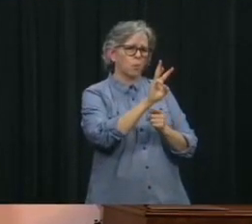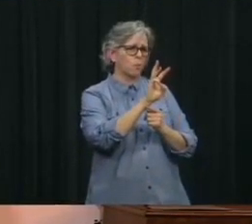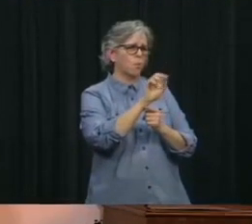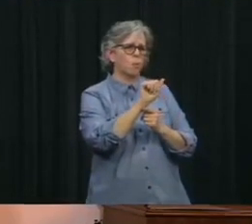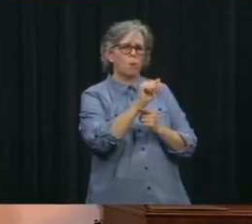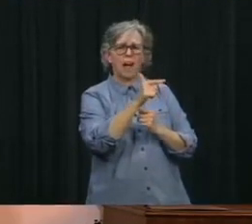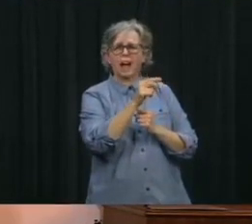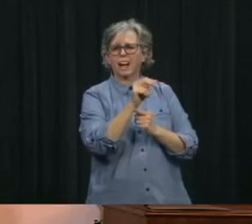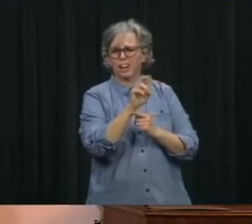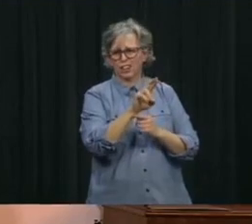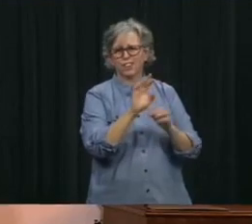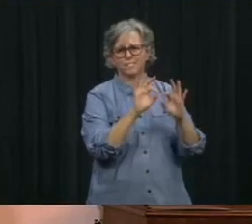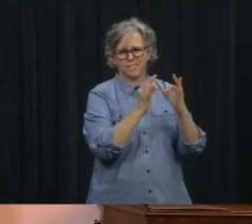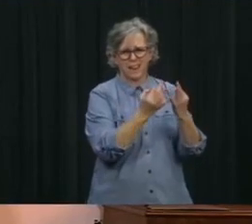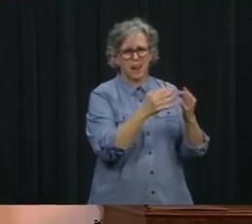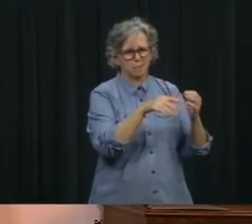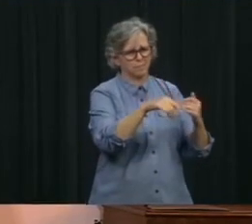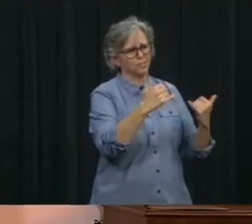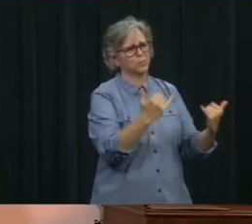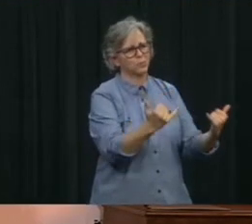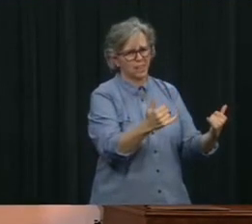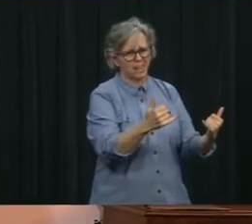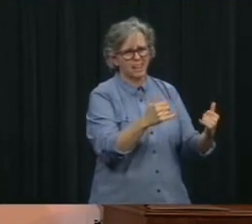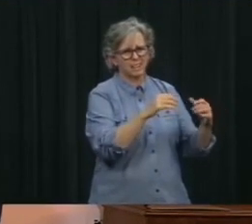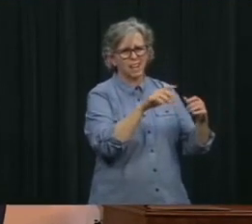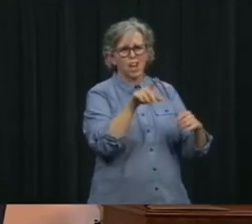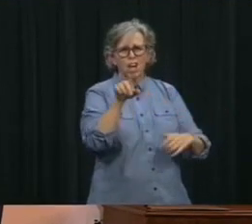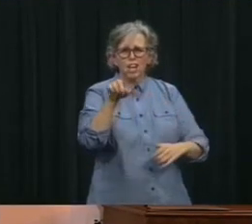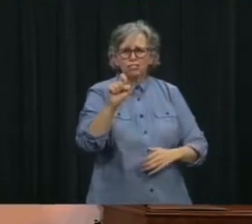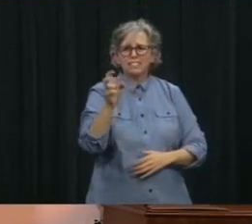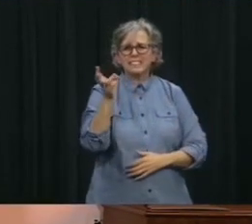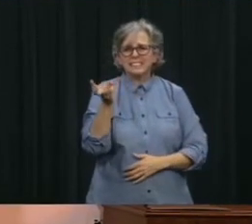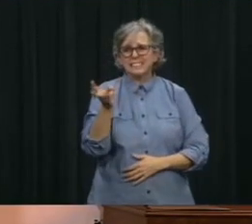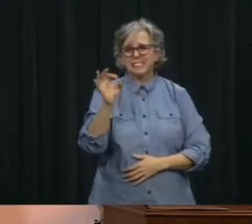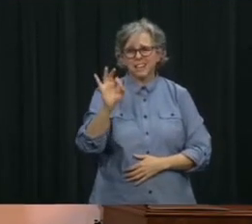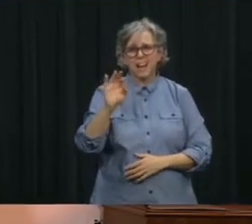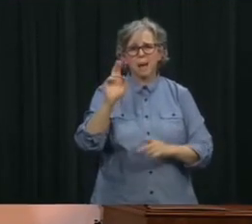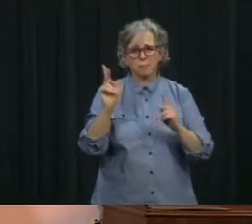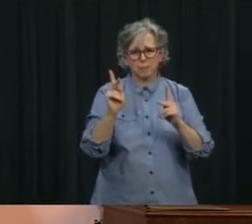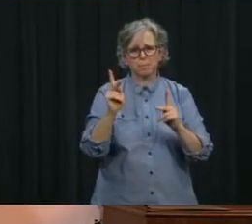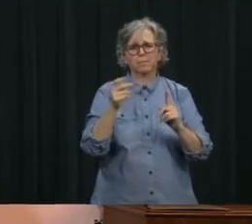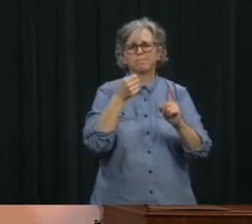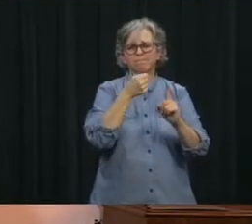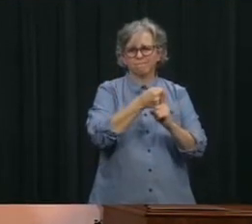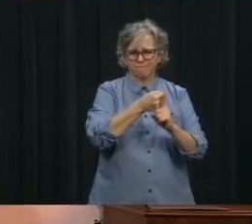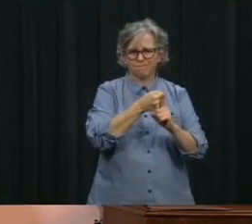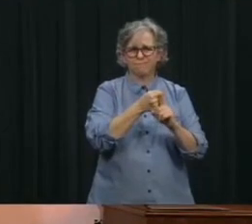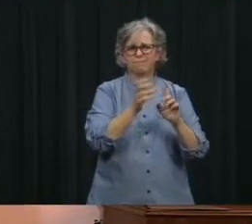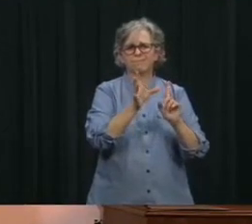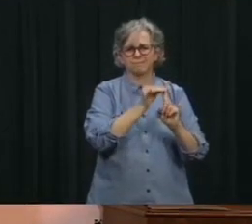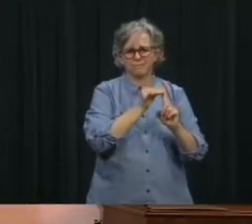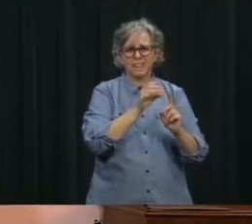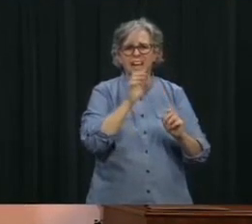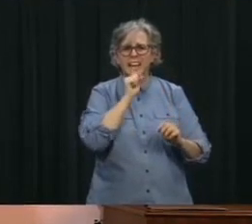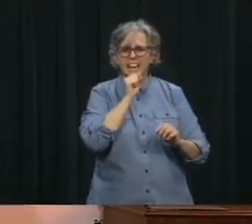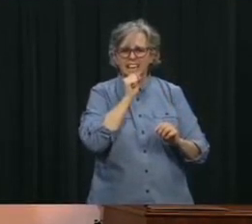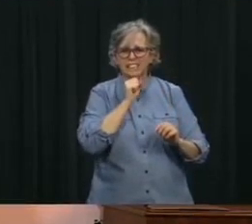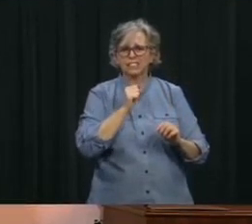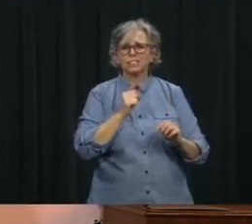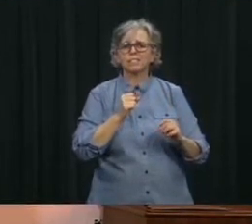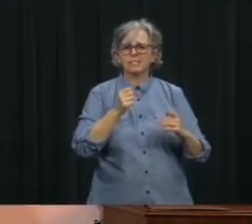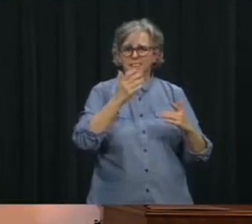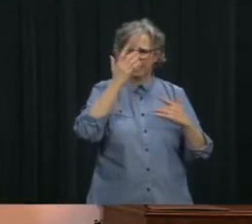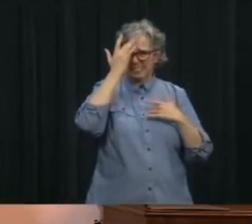We today have 169 cases, age range onset, illness onset